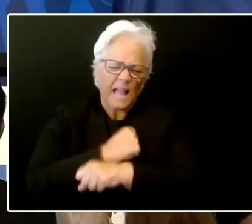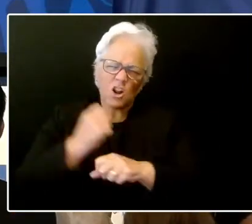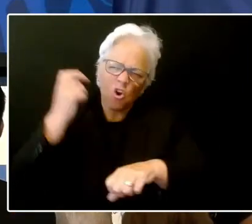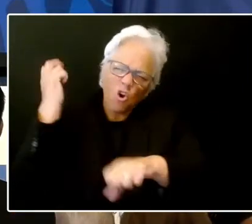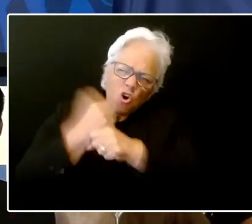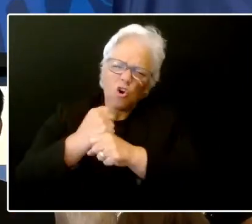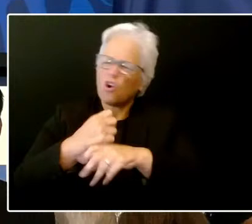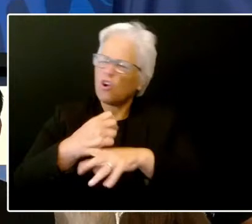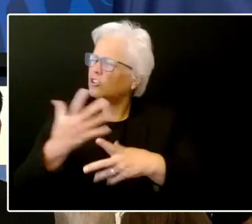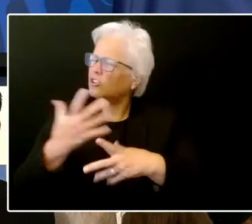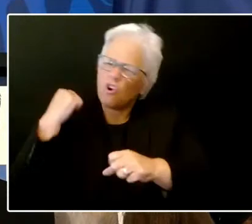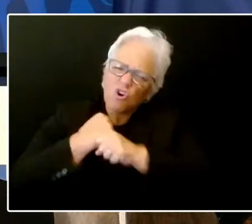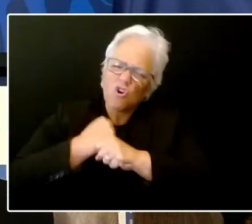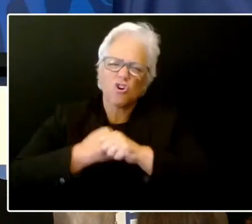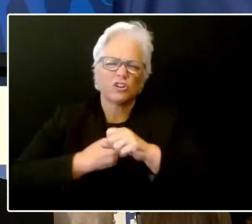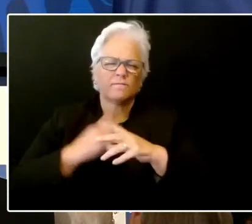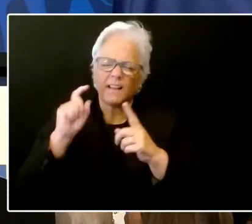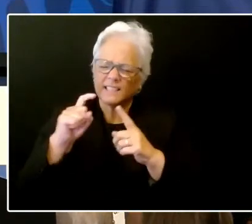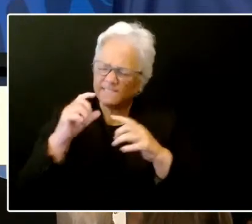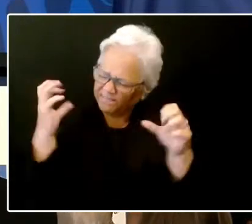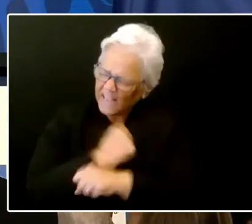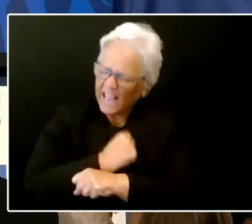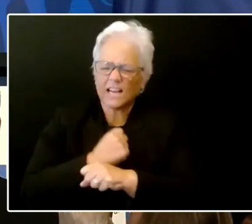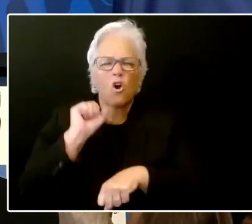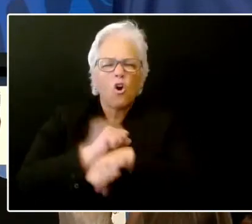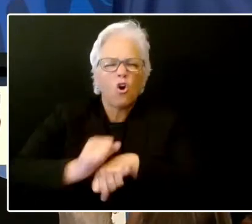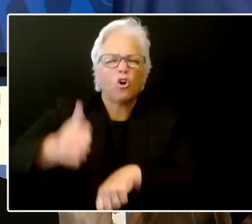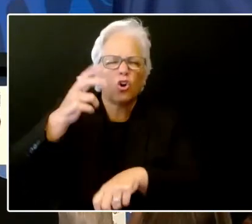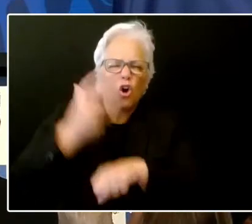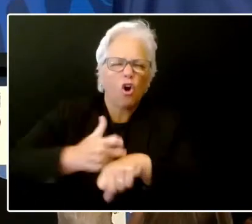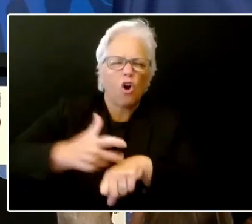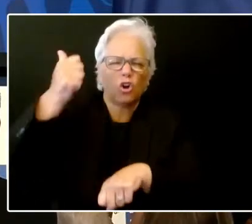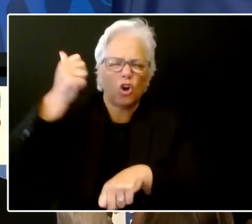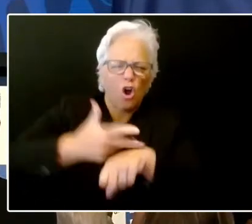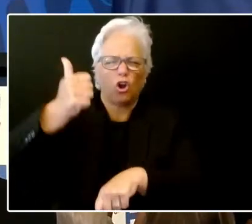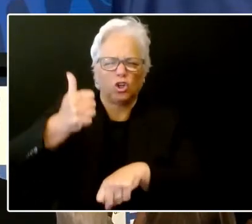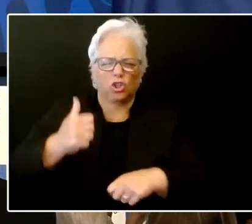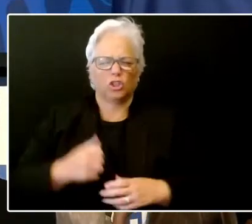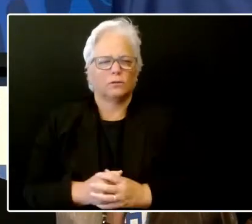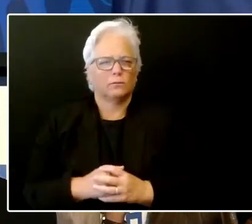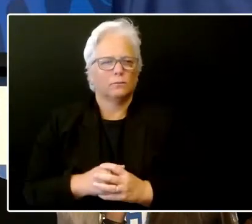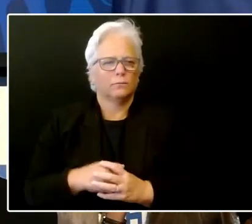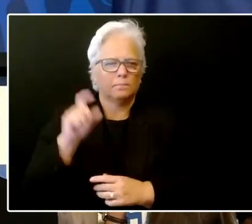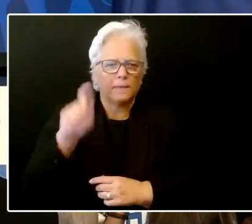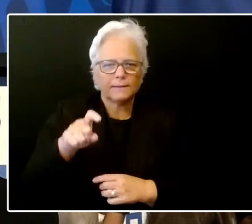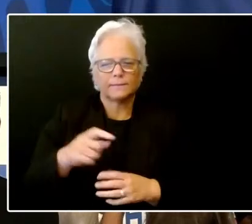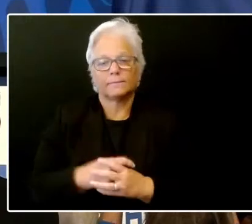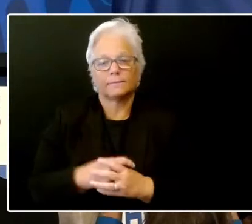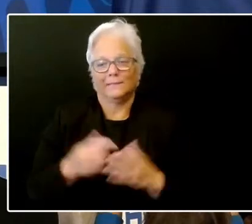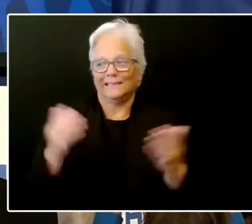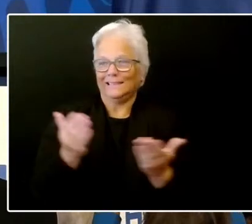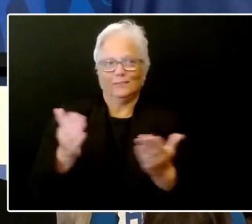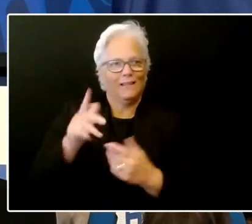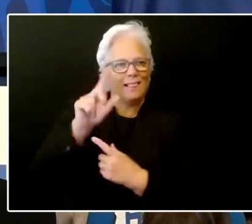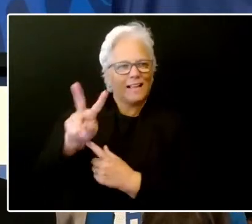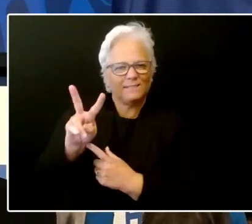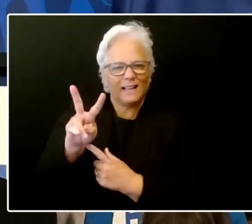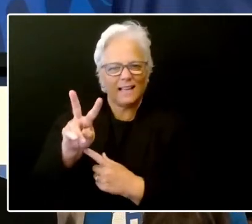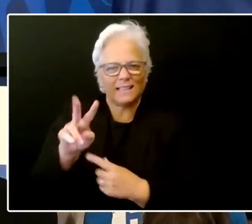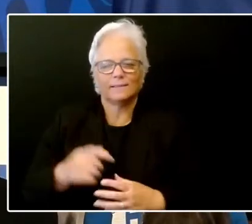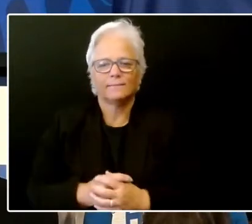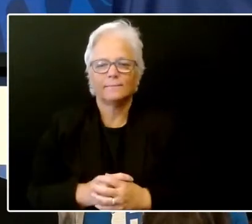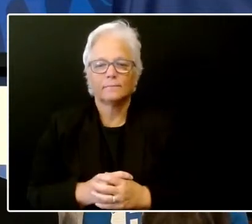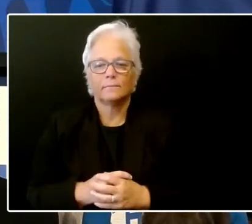So Las Vegas, in all of our work, President Biden and I have been guided by a fundamental belief. We work for